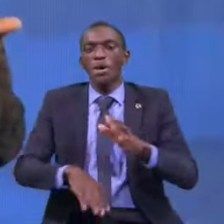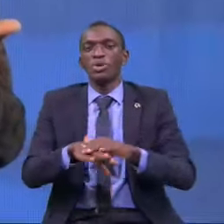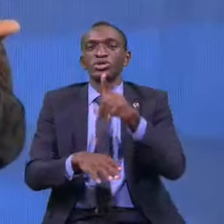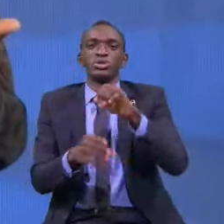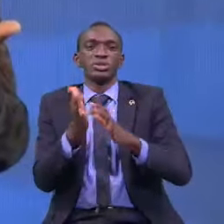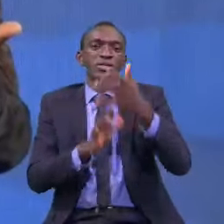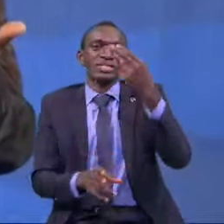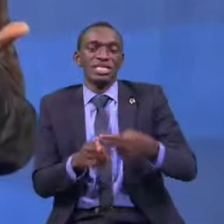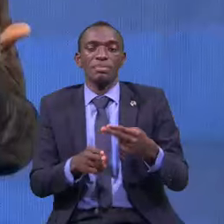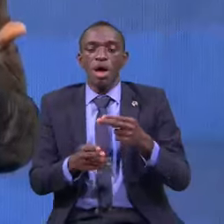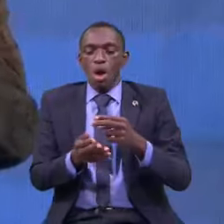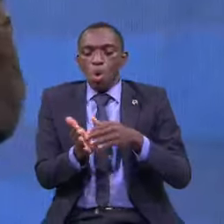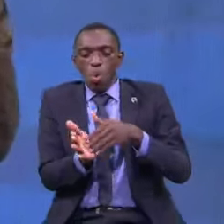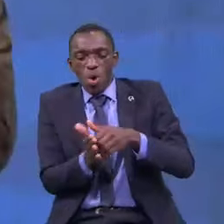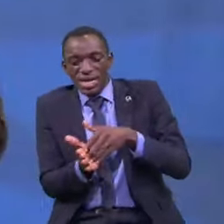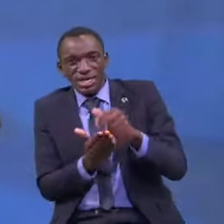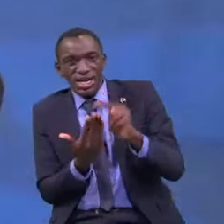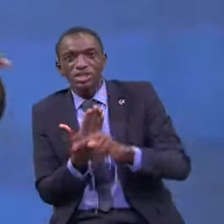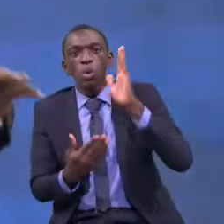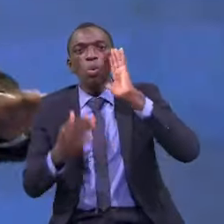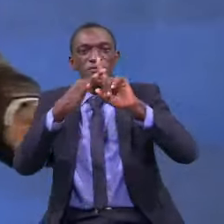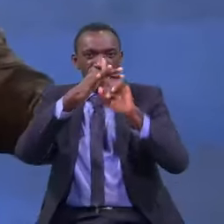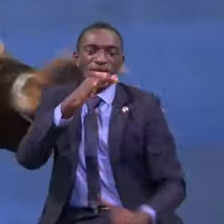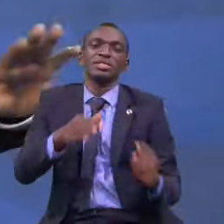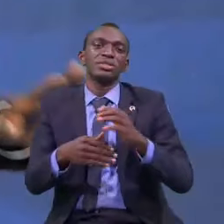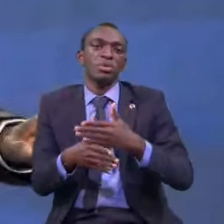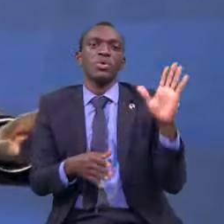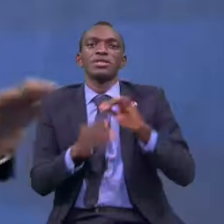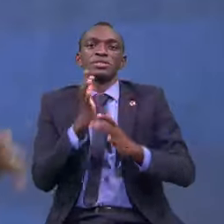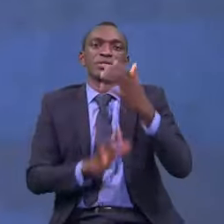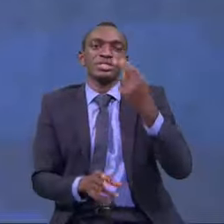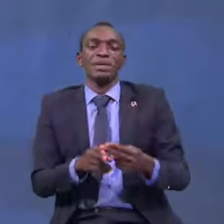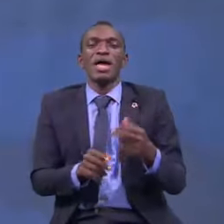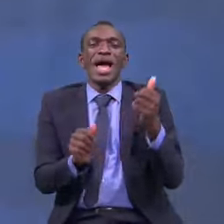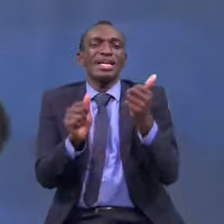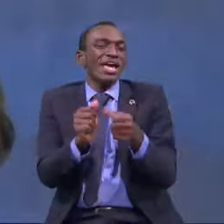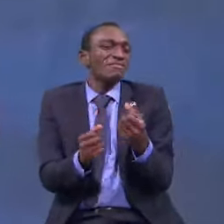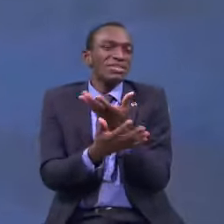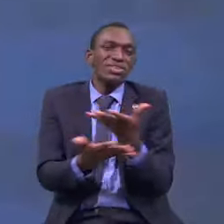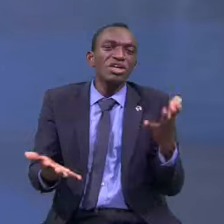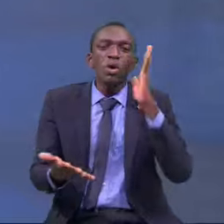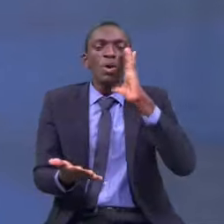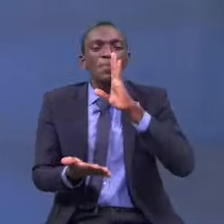will vanish away. And everything will be perfect and clear.